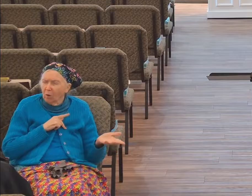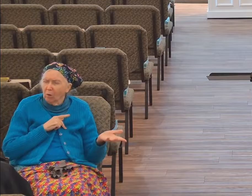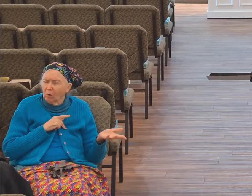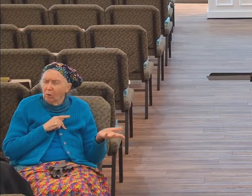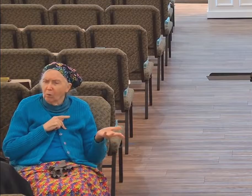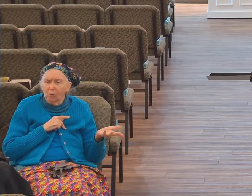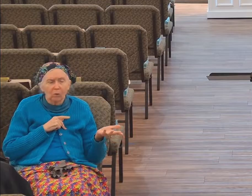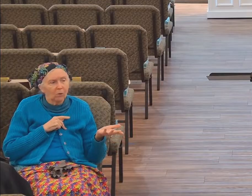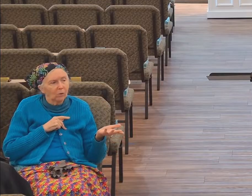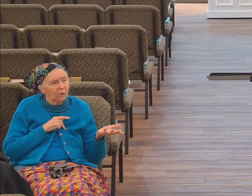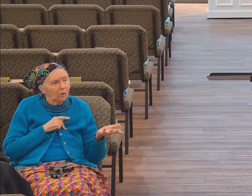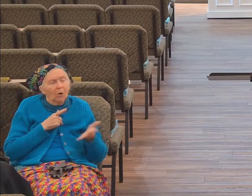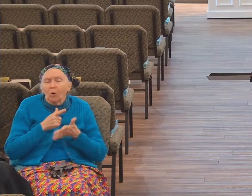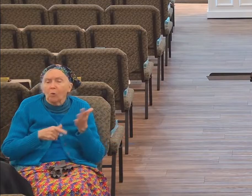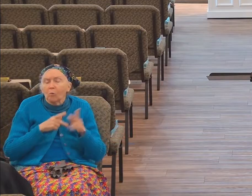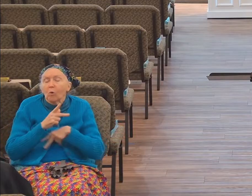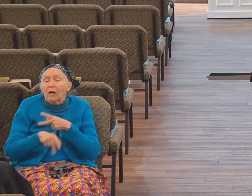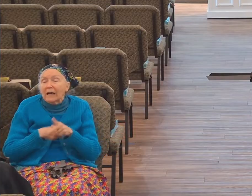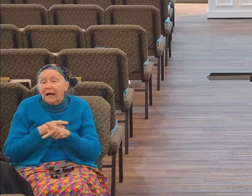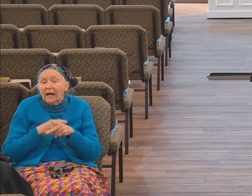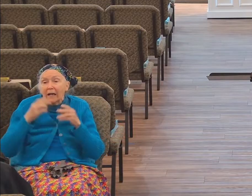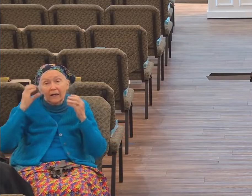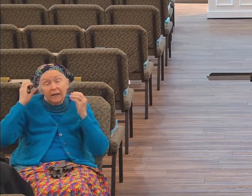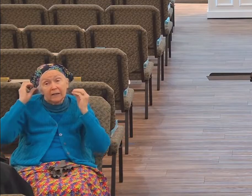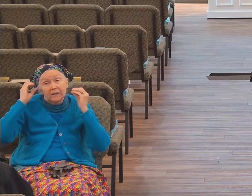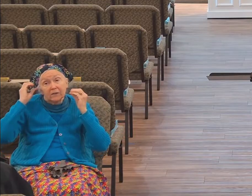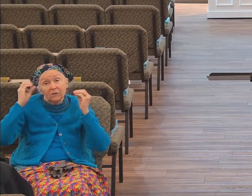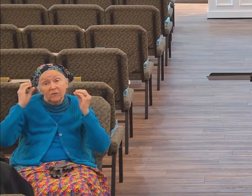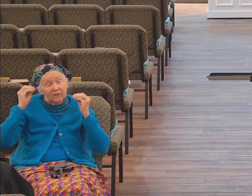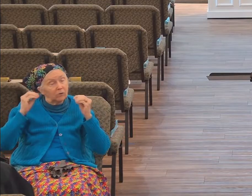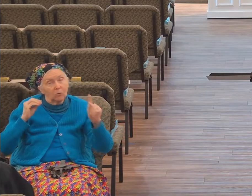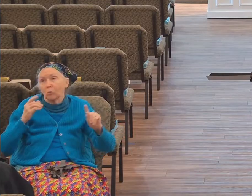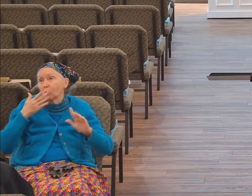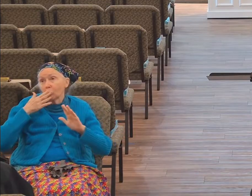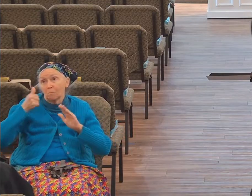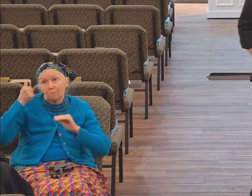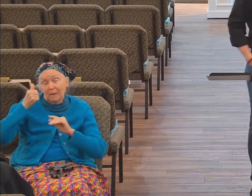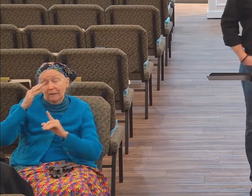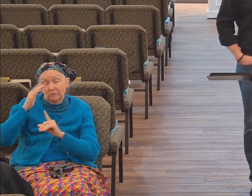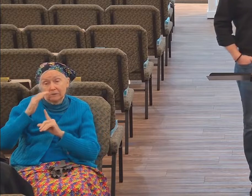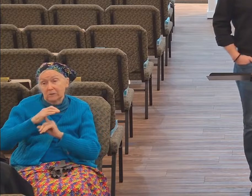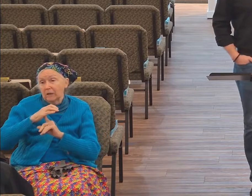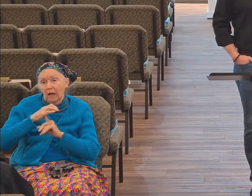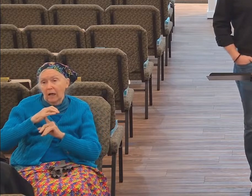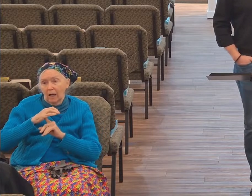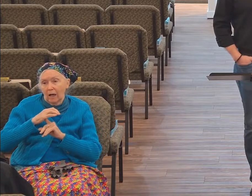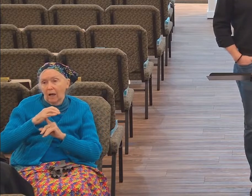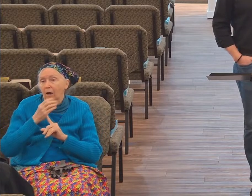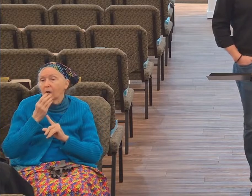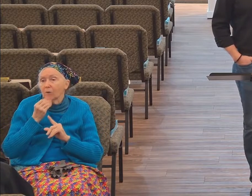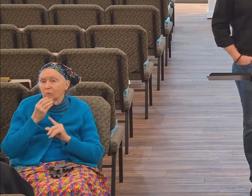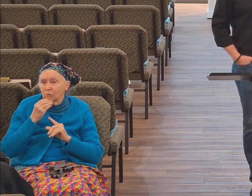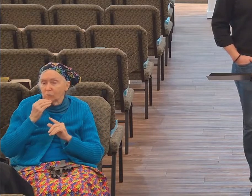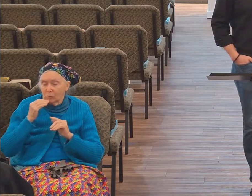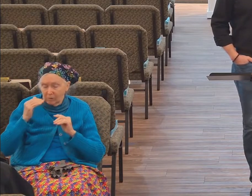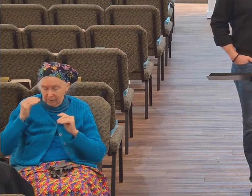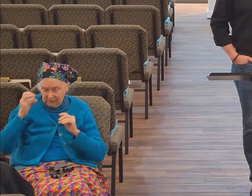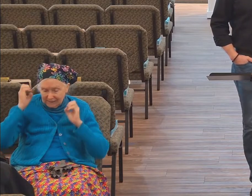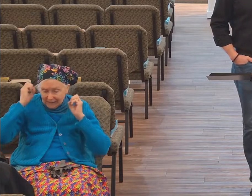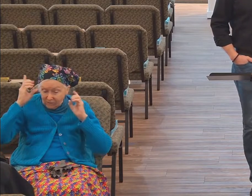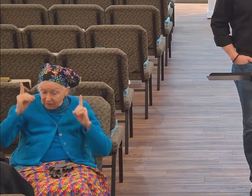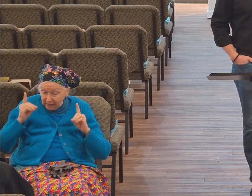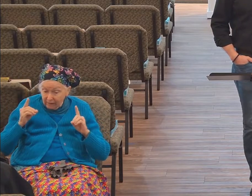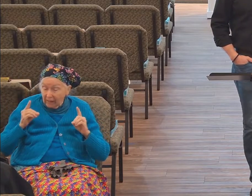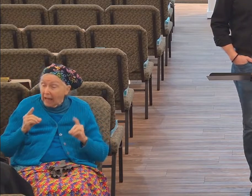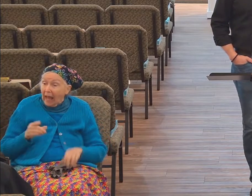What kind of education did he have? What kind of social standing would he have? He was a Roman citizen, educated. Like,